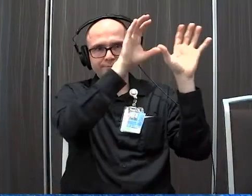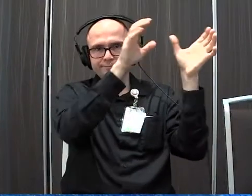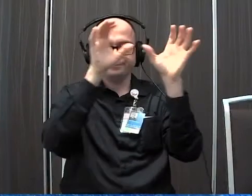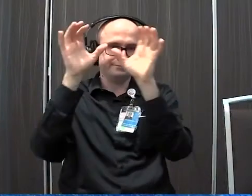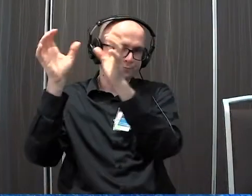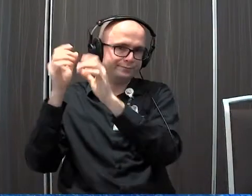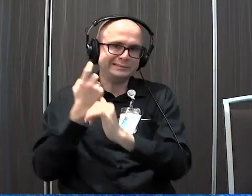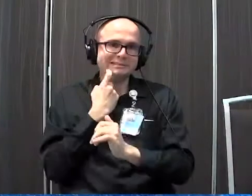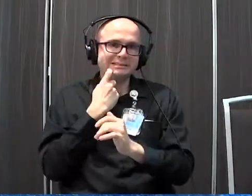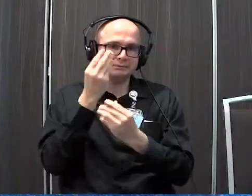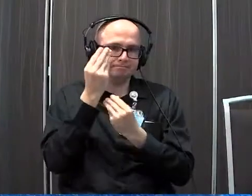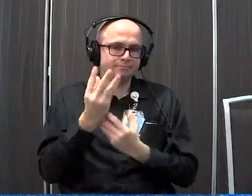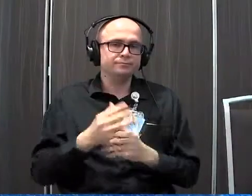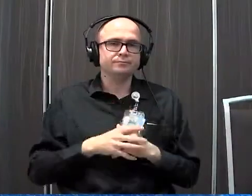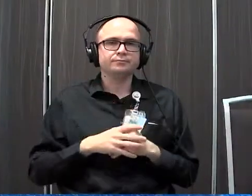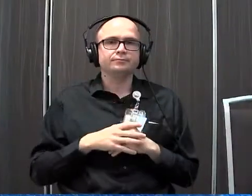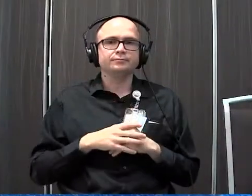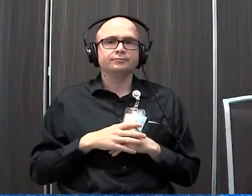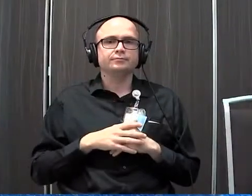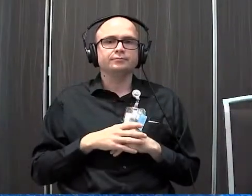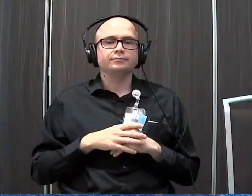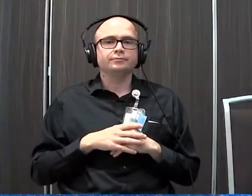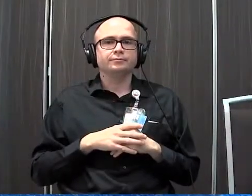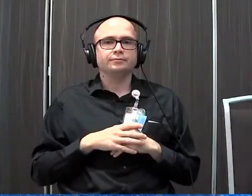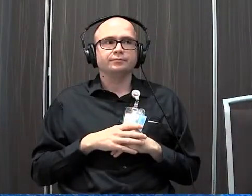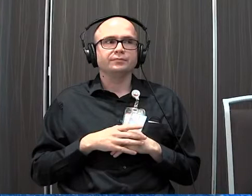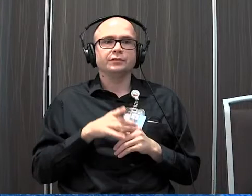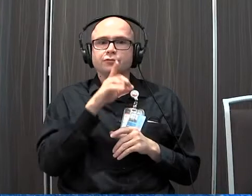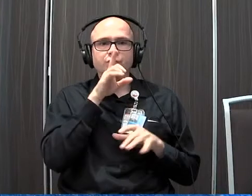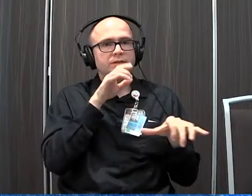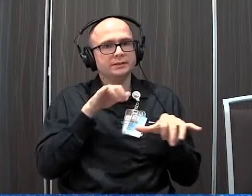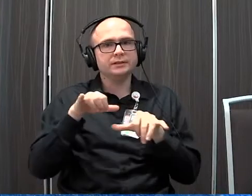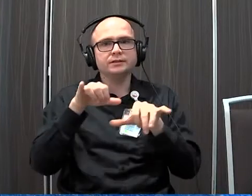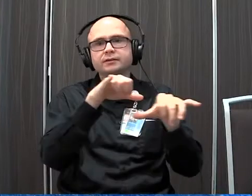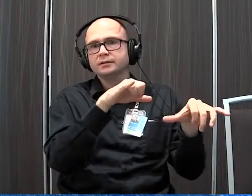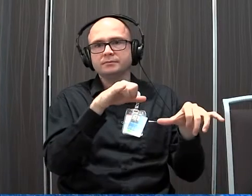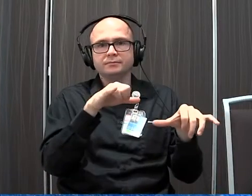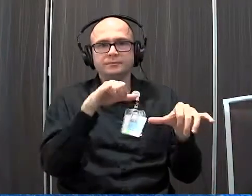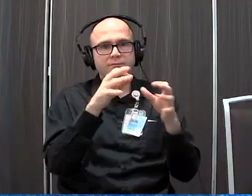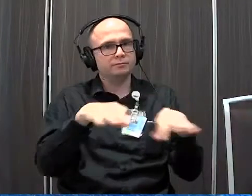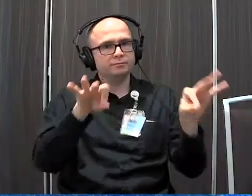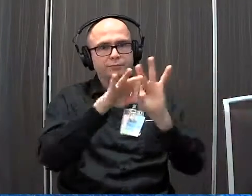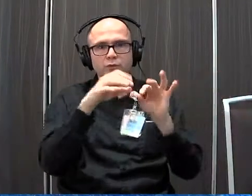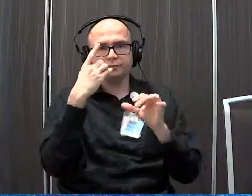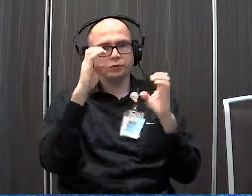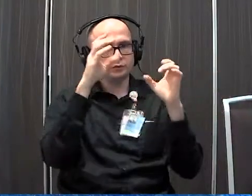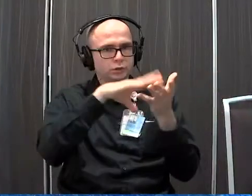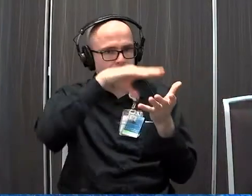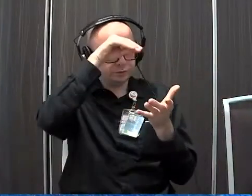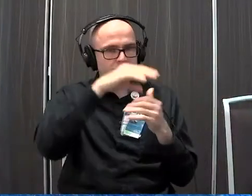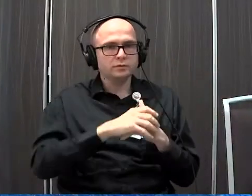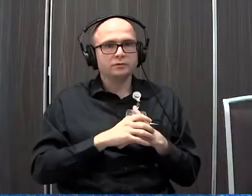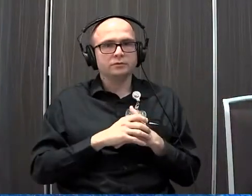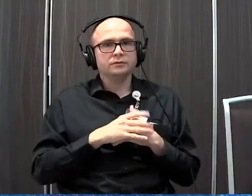over. And those are really the most common educationally relevant concerns that students with